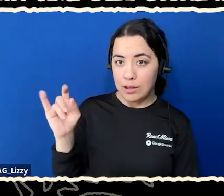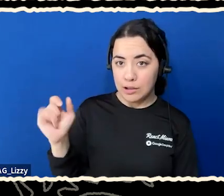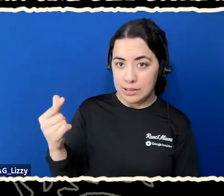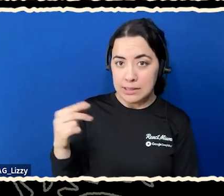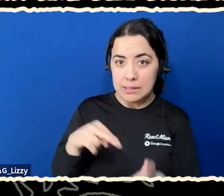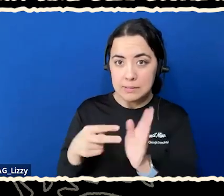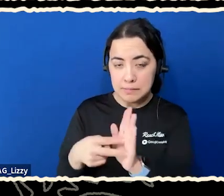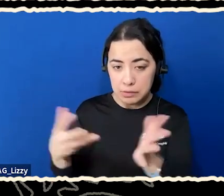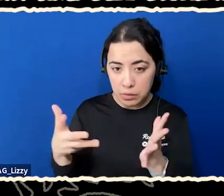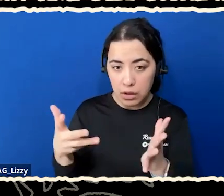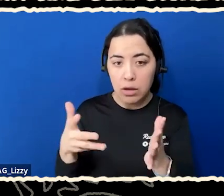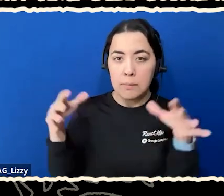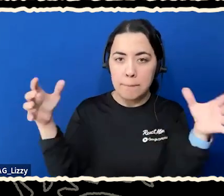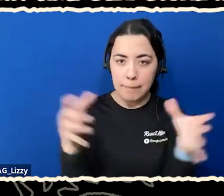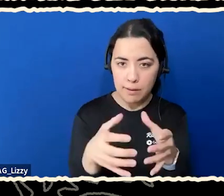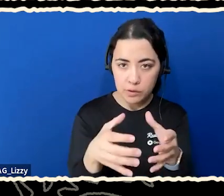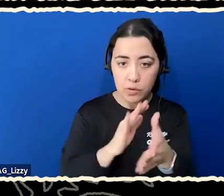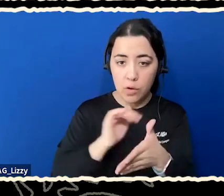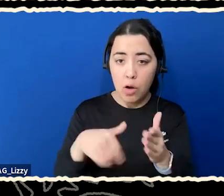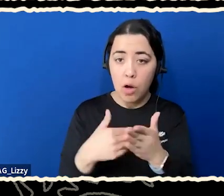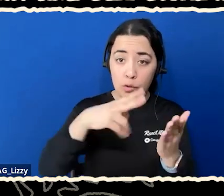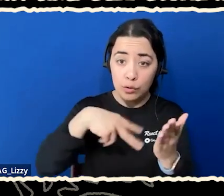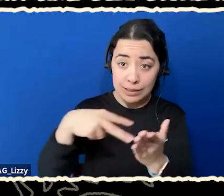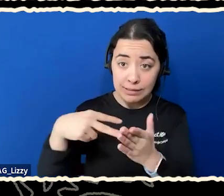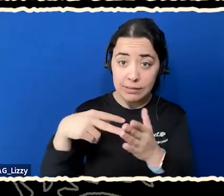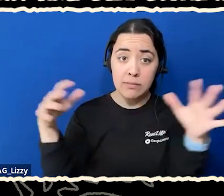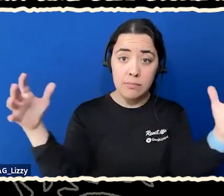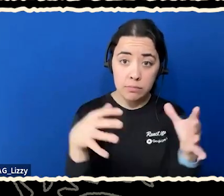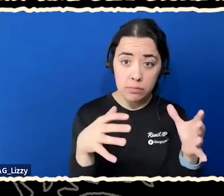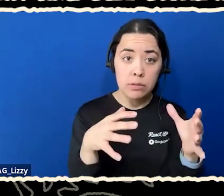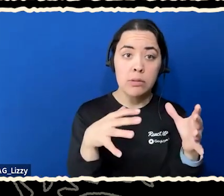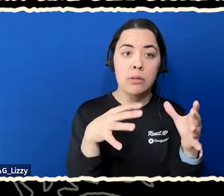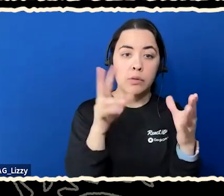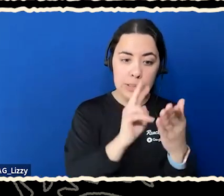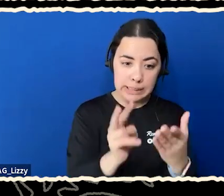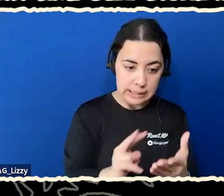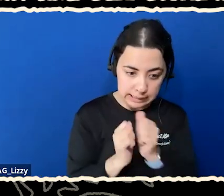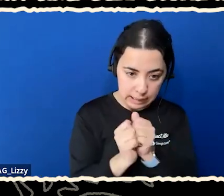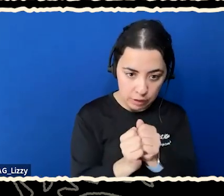your reads together and all your writes together.